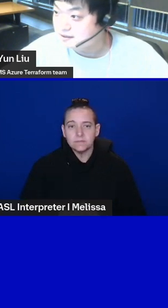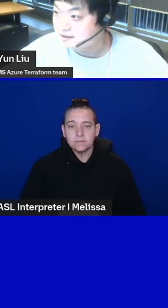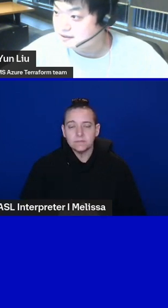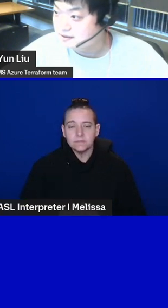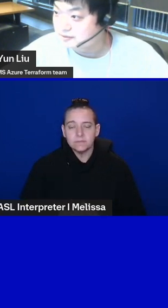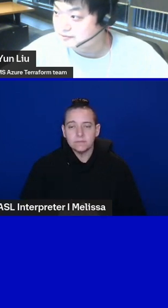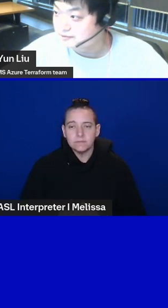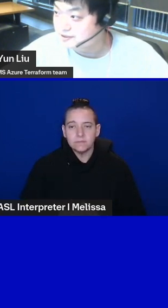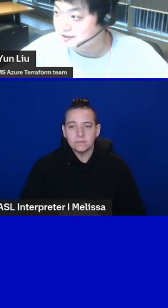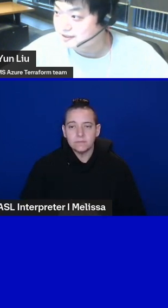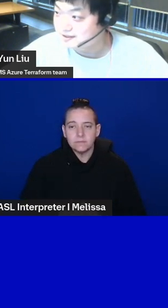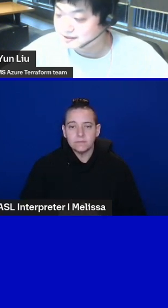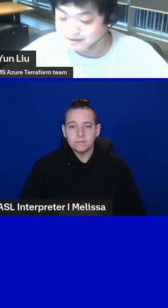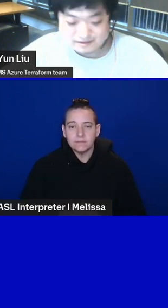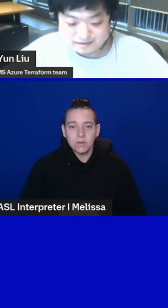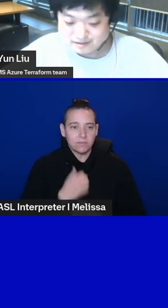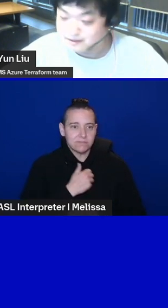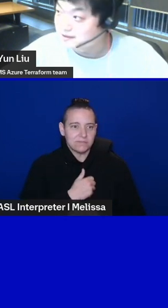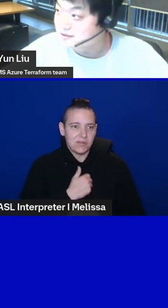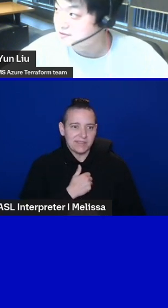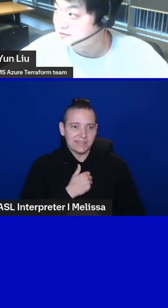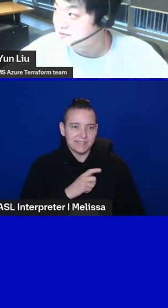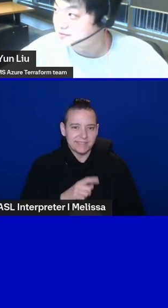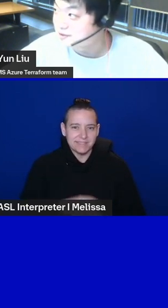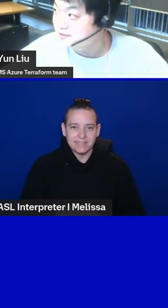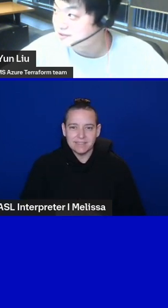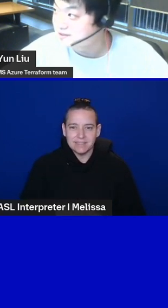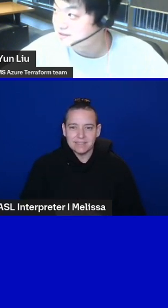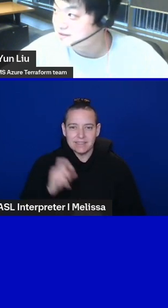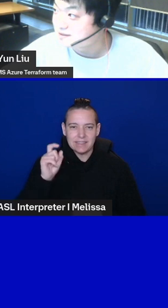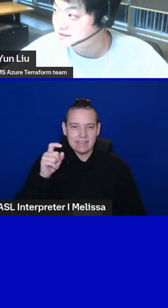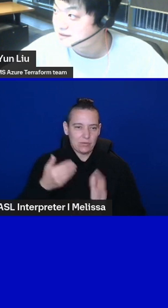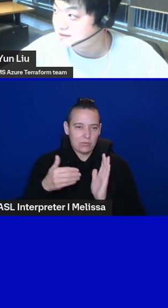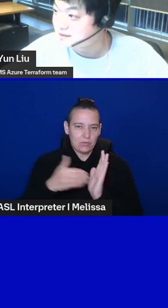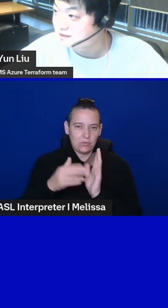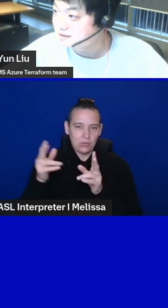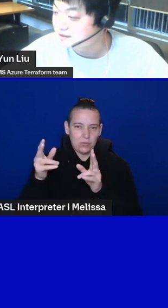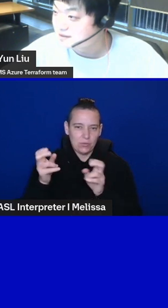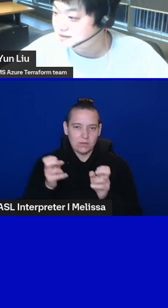And oh, sorry, I need to redo this.